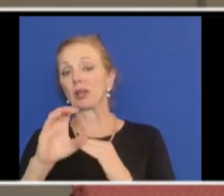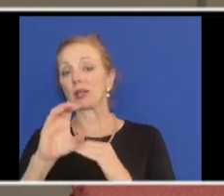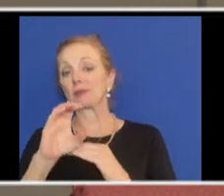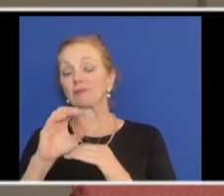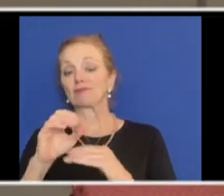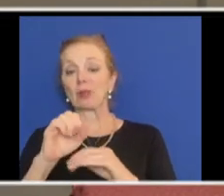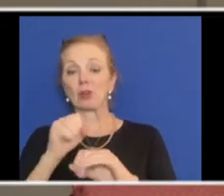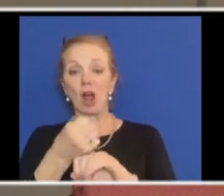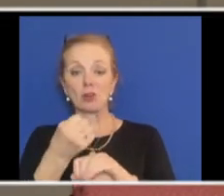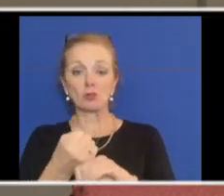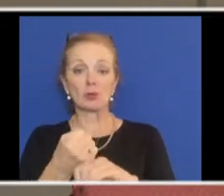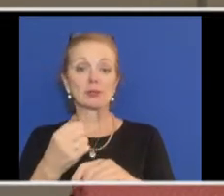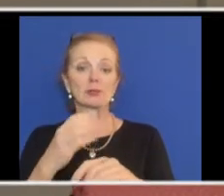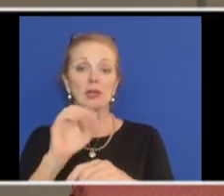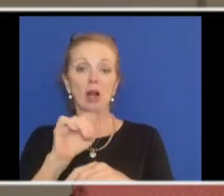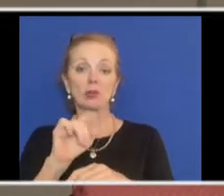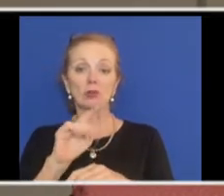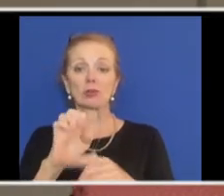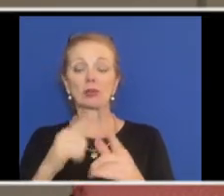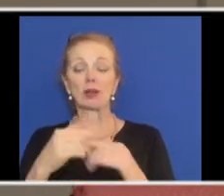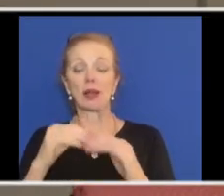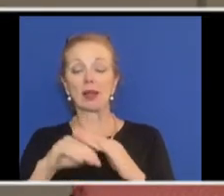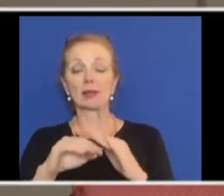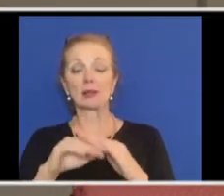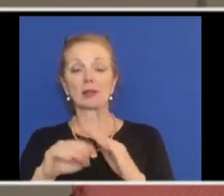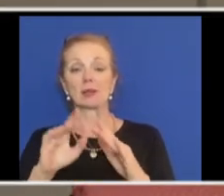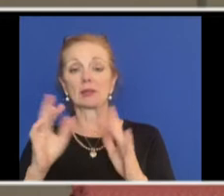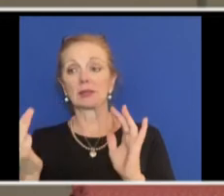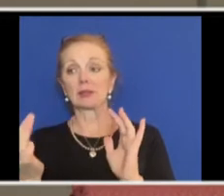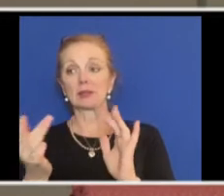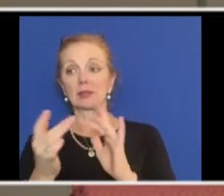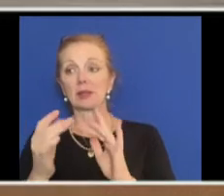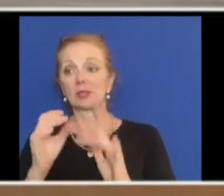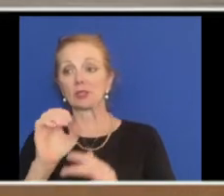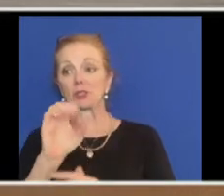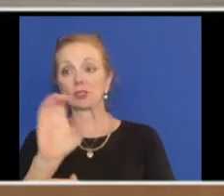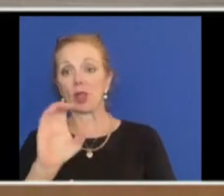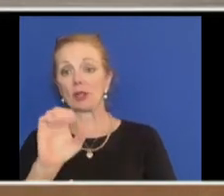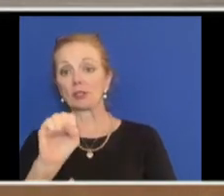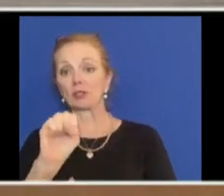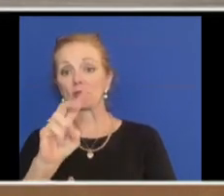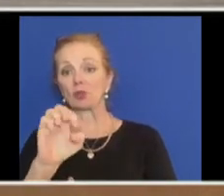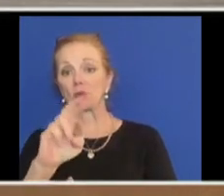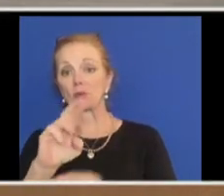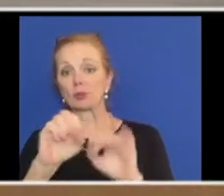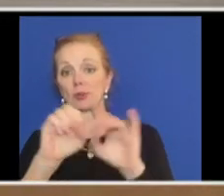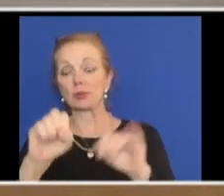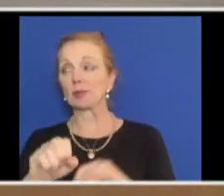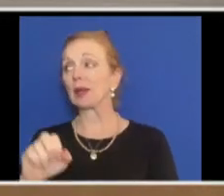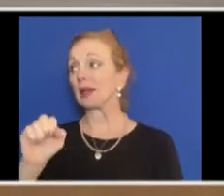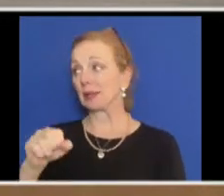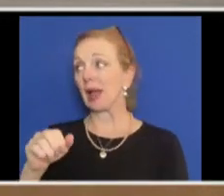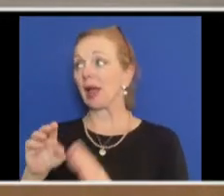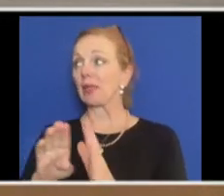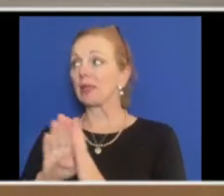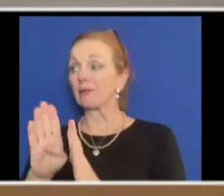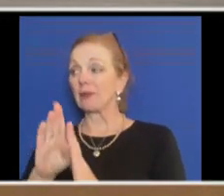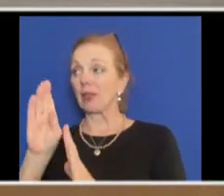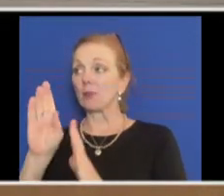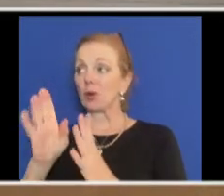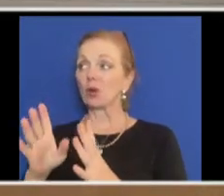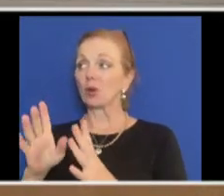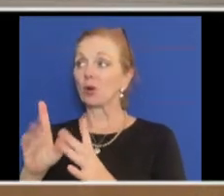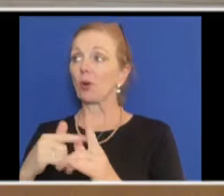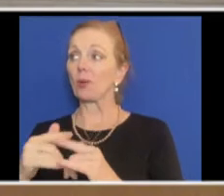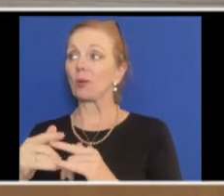to break to give them access to tap into Charlotte sewer system yeah the developer would be taking on the